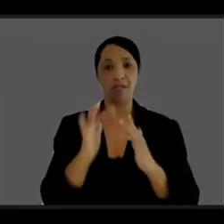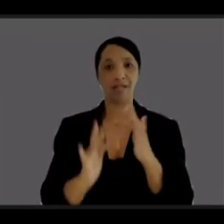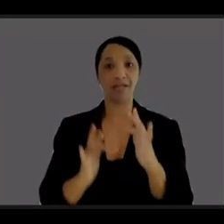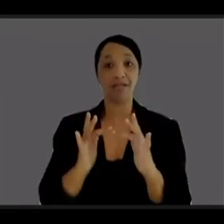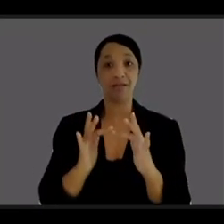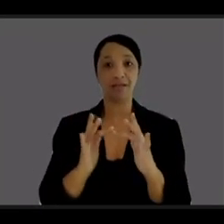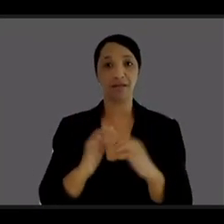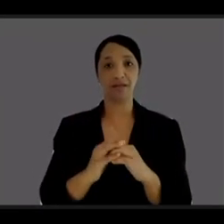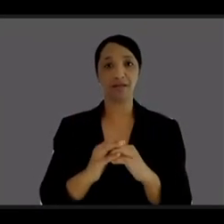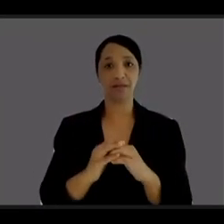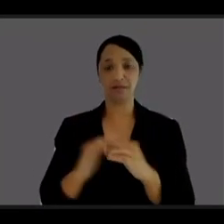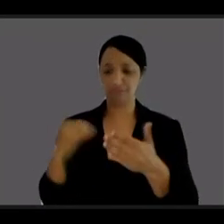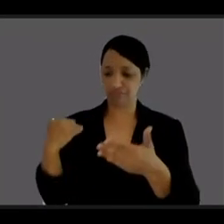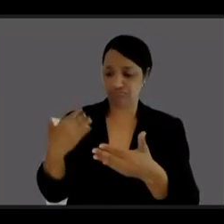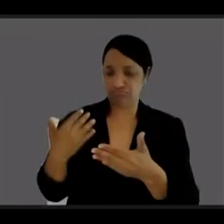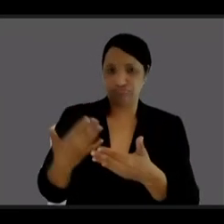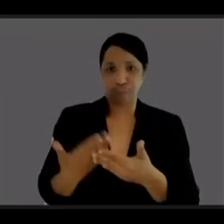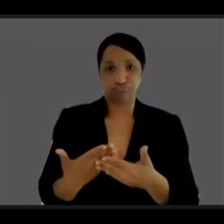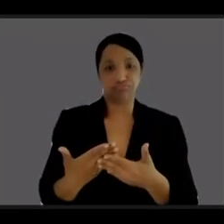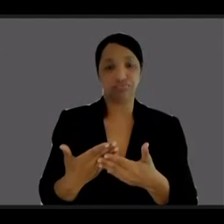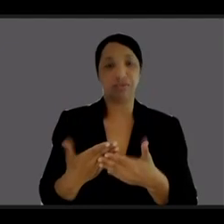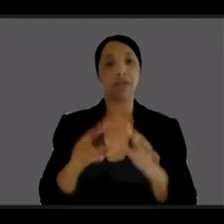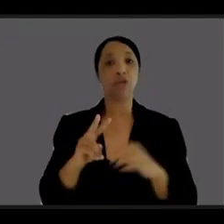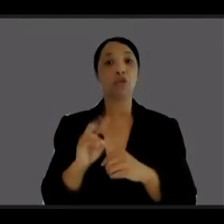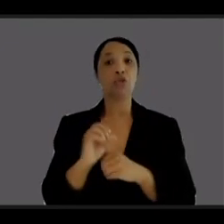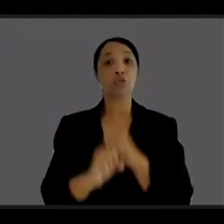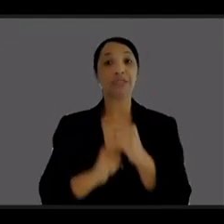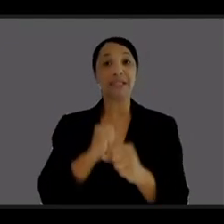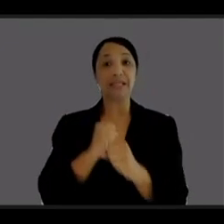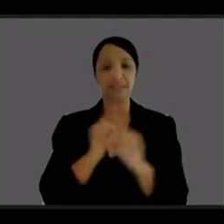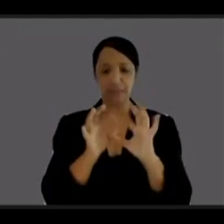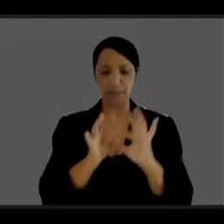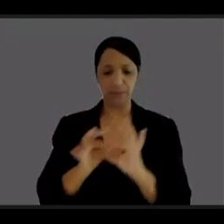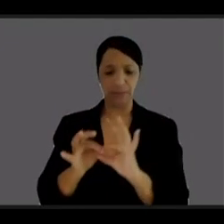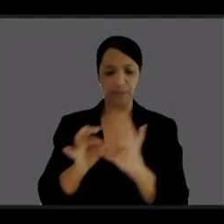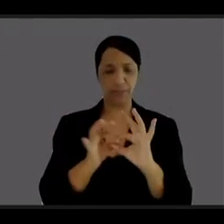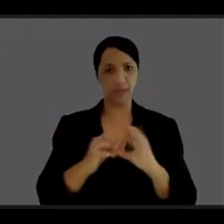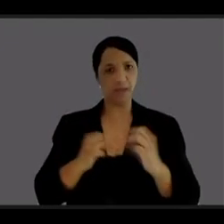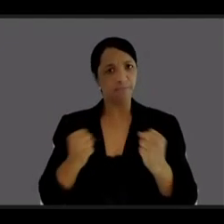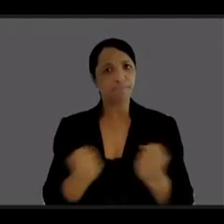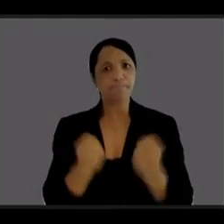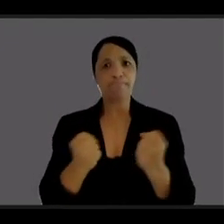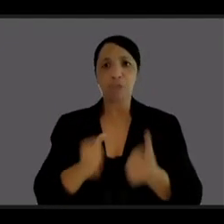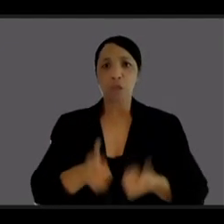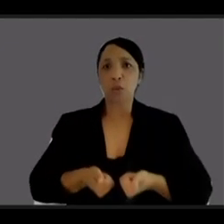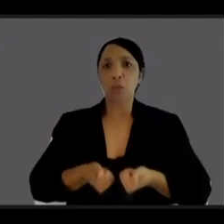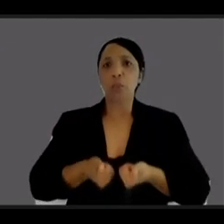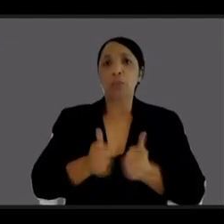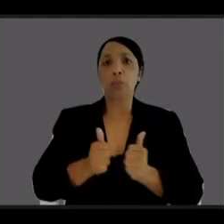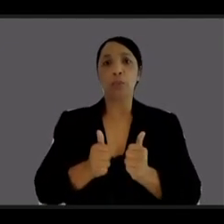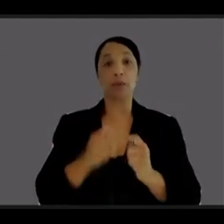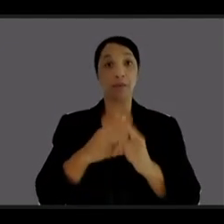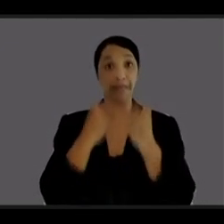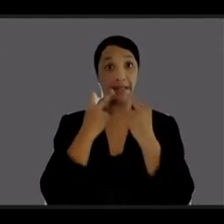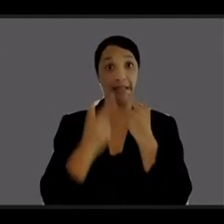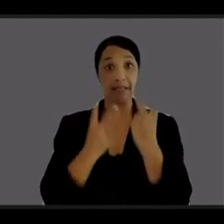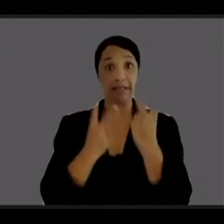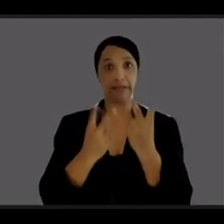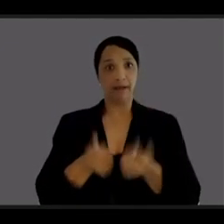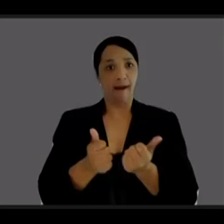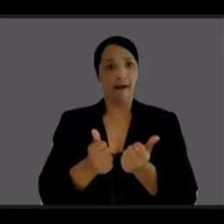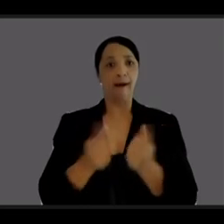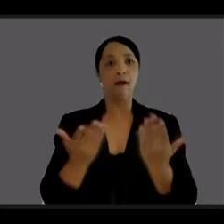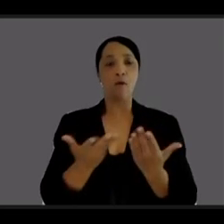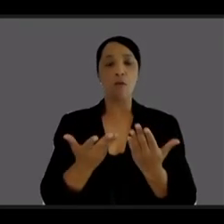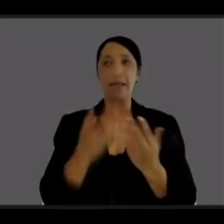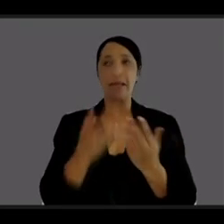this multi-stakeholder cooperation has proven remarkably productive and remarkably resilient in the face of growing